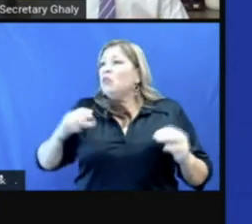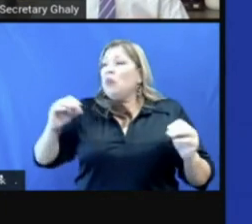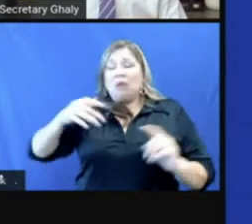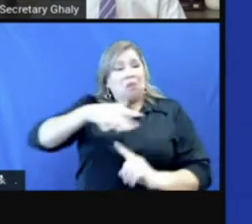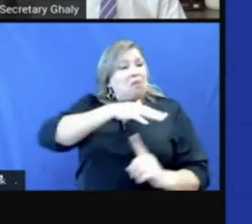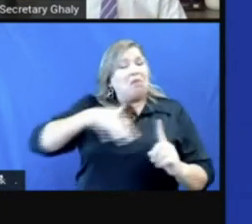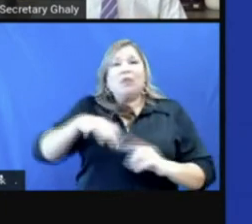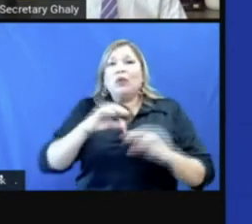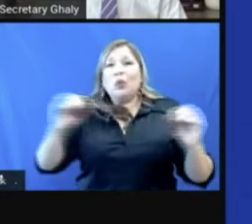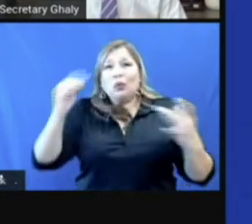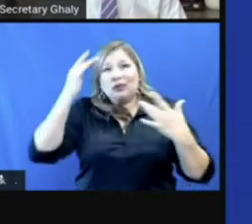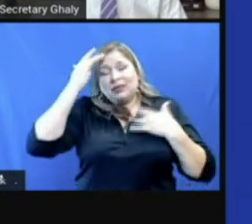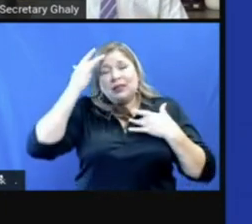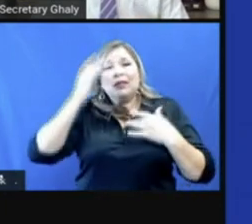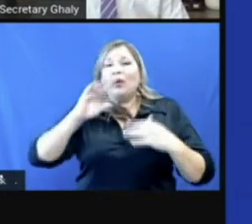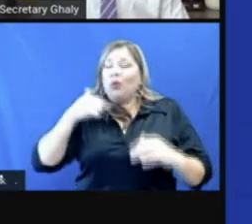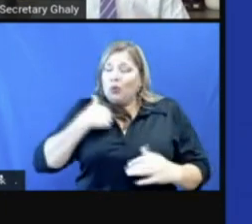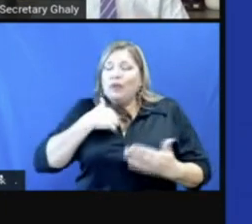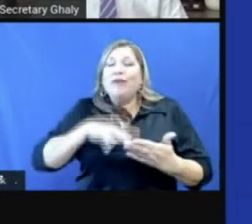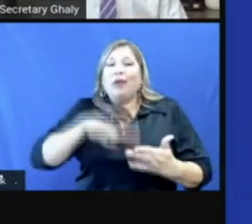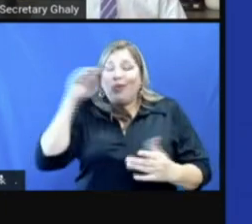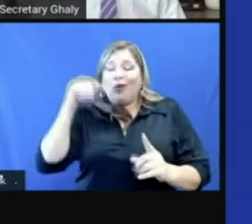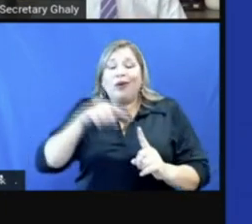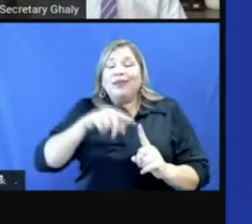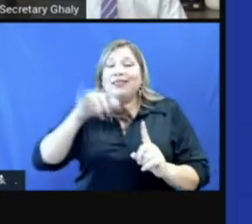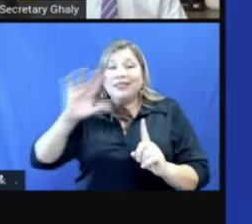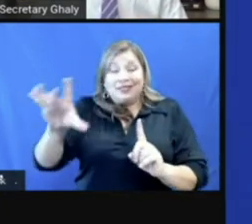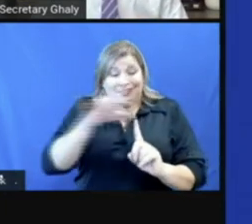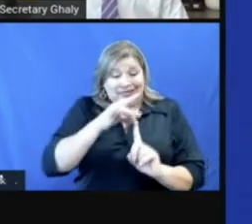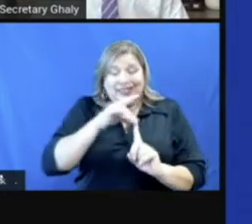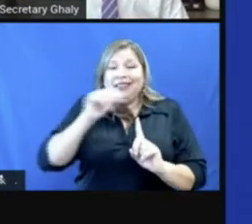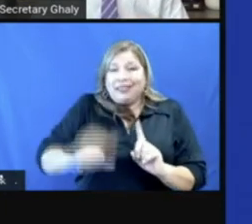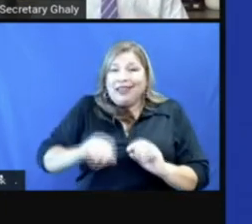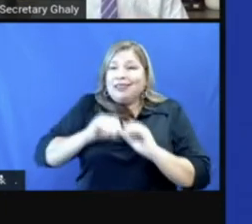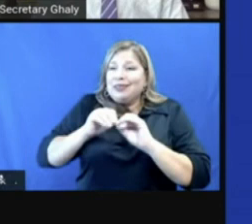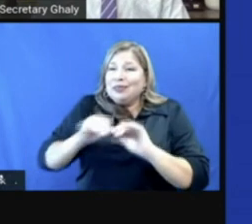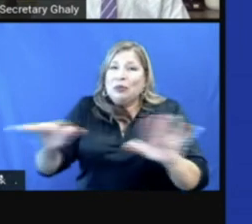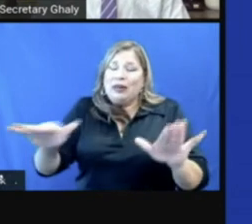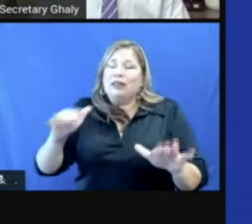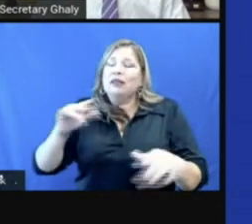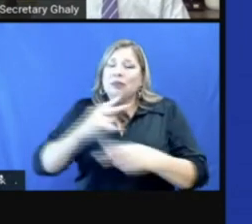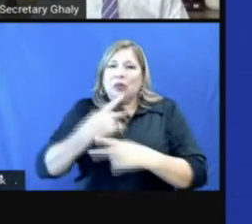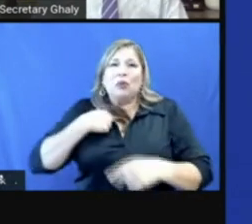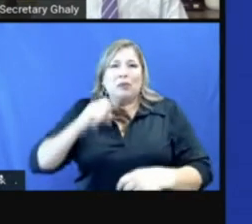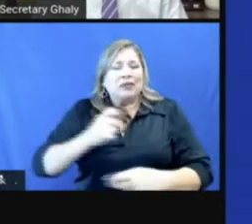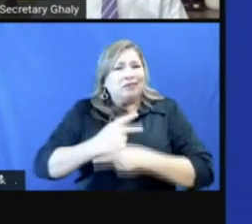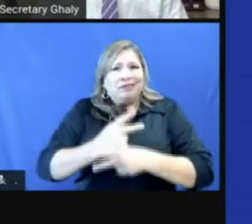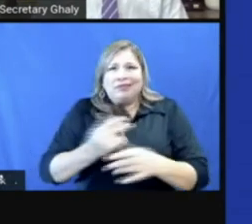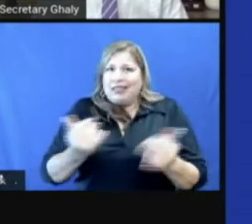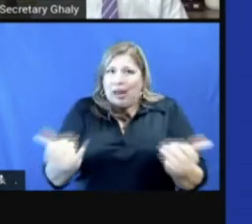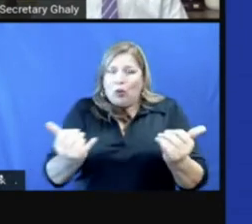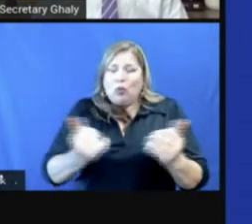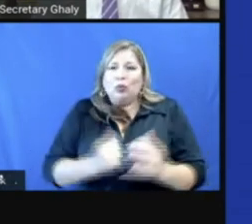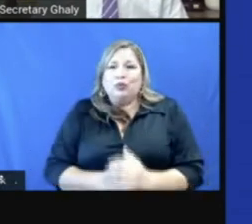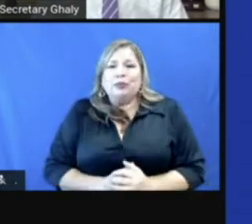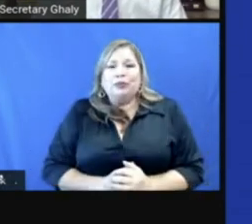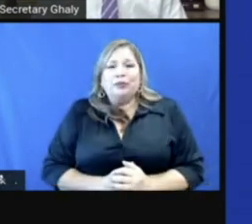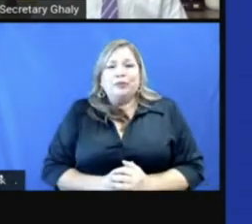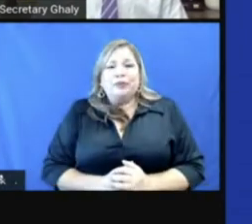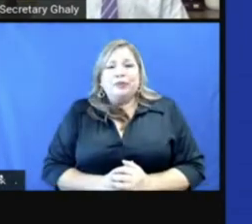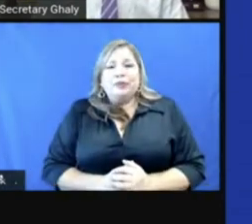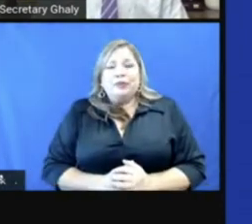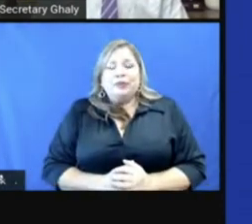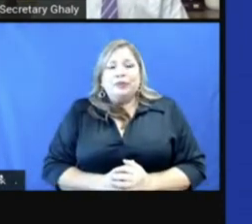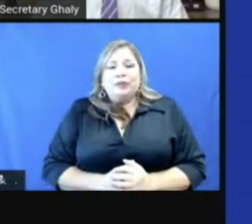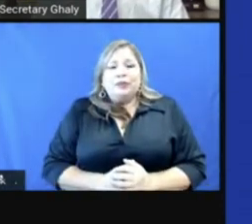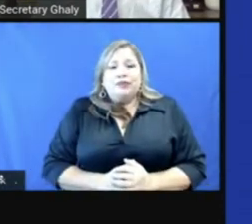this fact is a very critical one that pushes us to take these actions now. And then importantly, and this has really